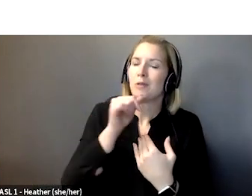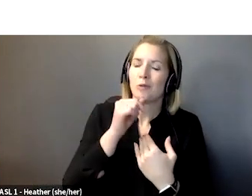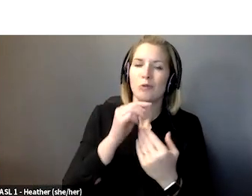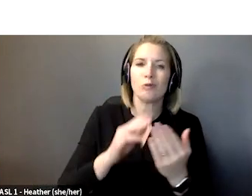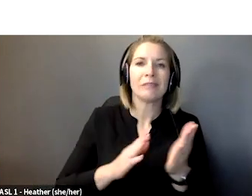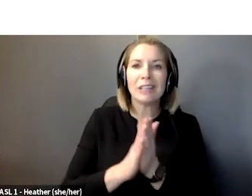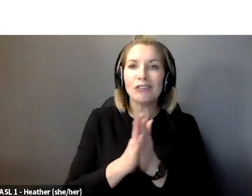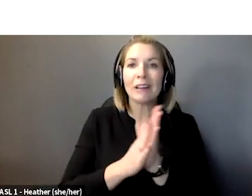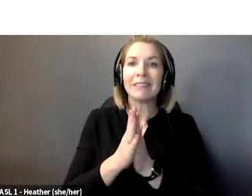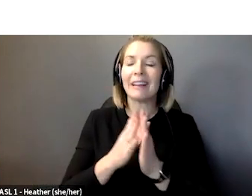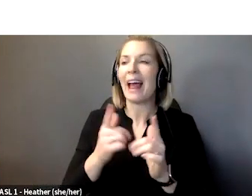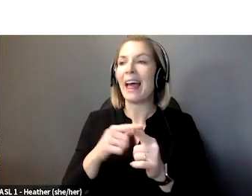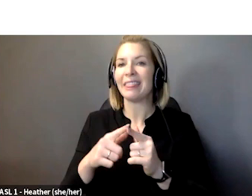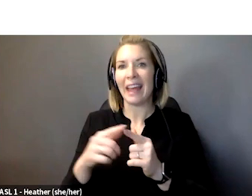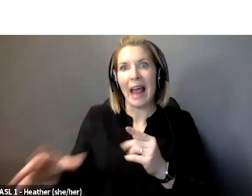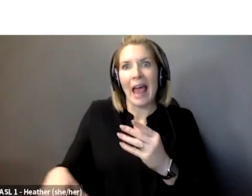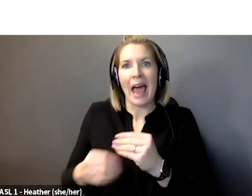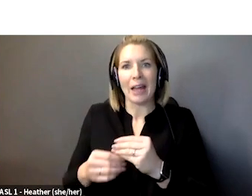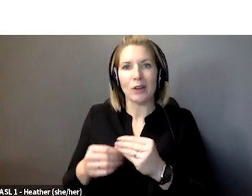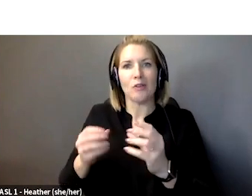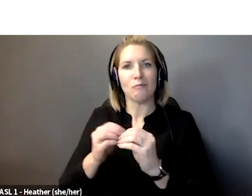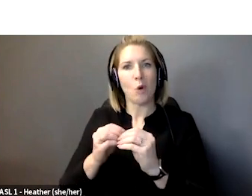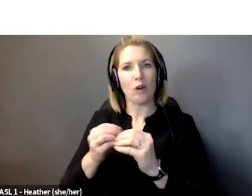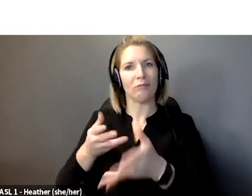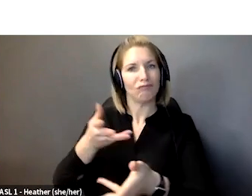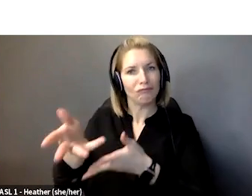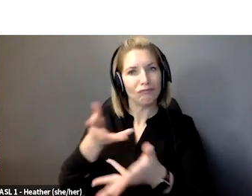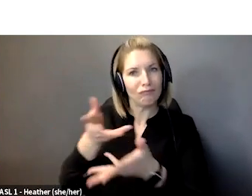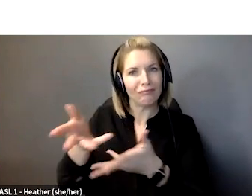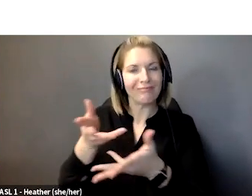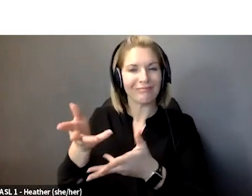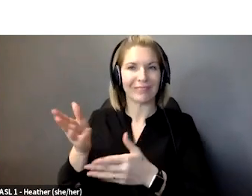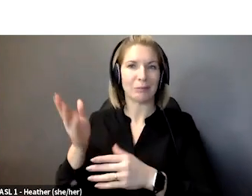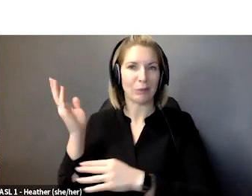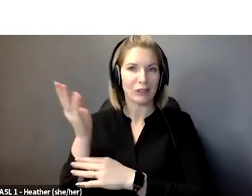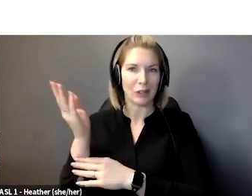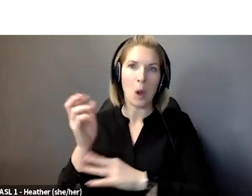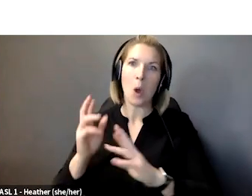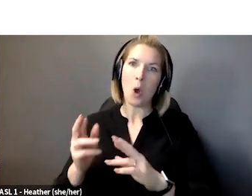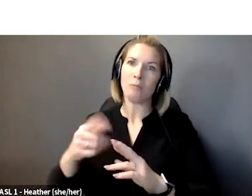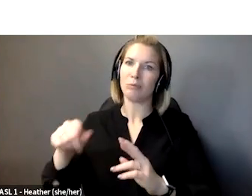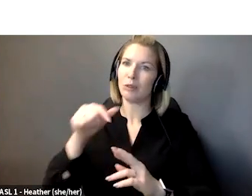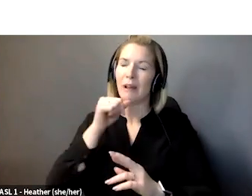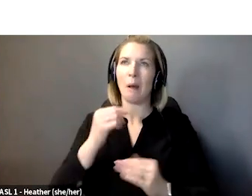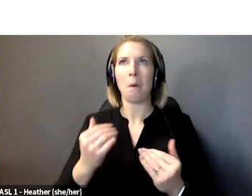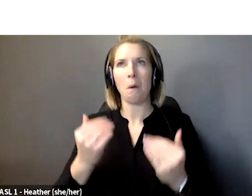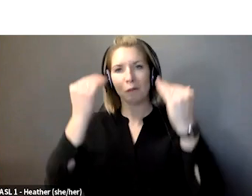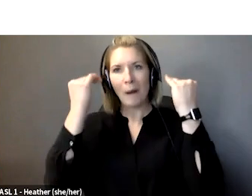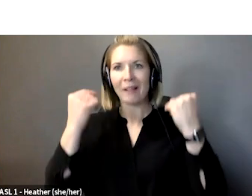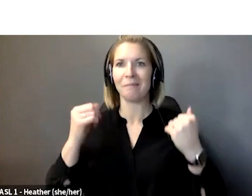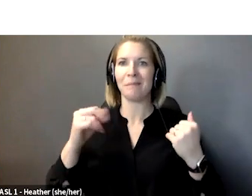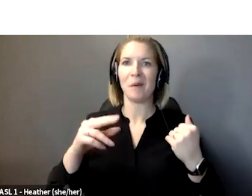technological adaptations that we added to this presentation. And we hope that it wasn't too cumbersome, and we realize that